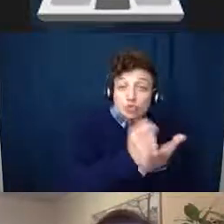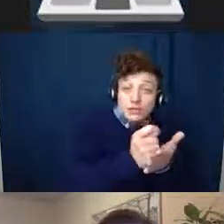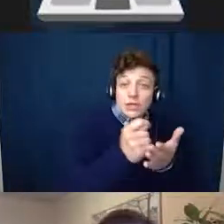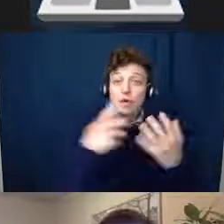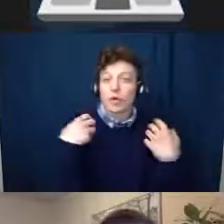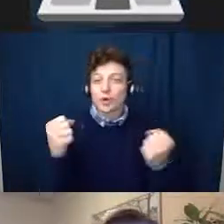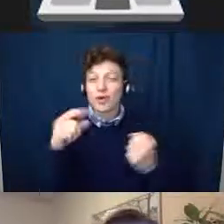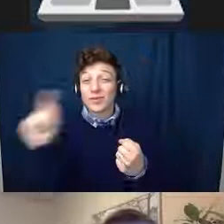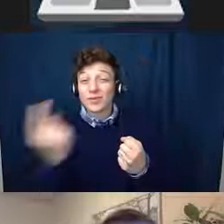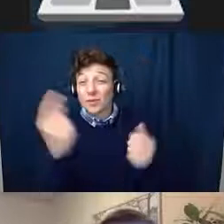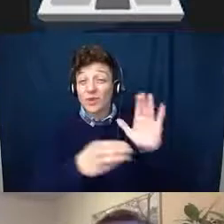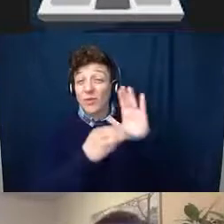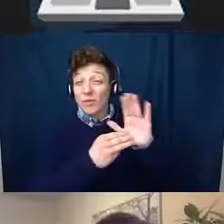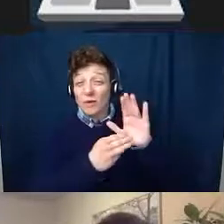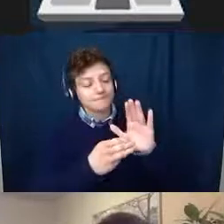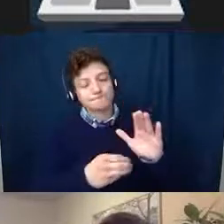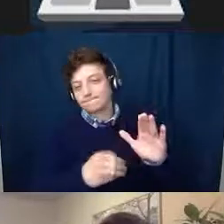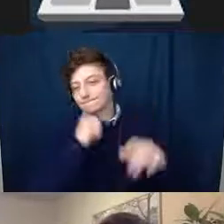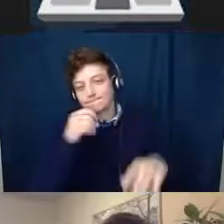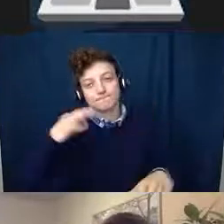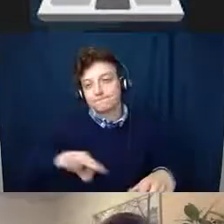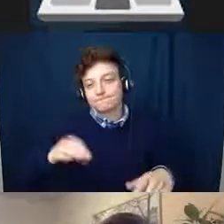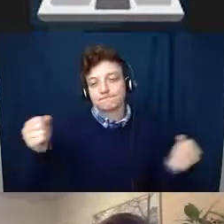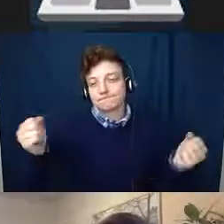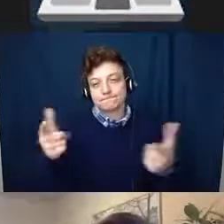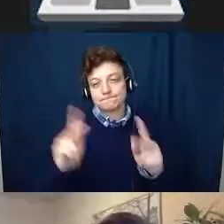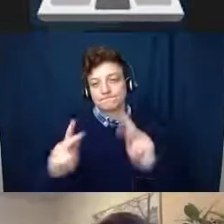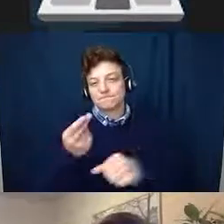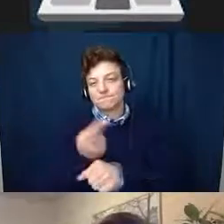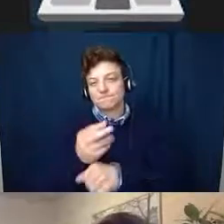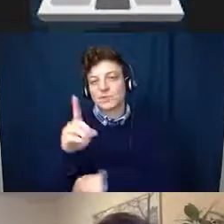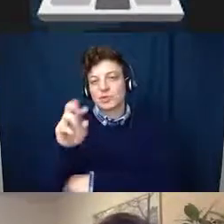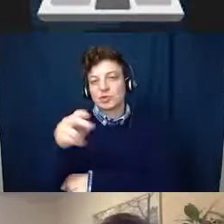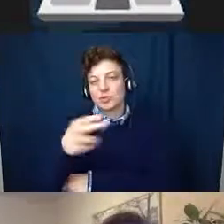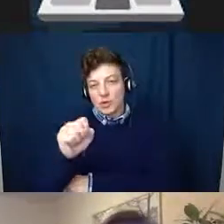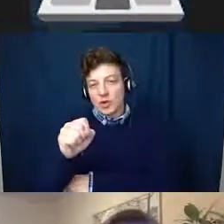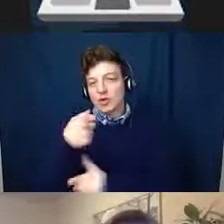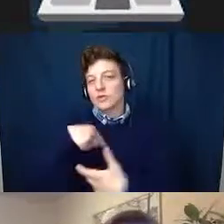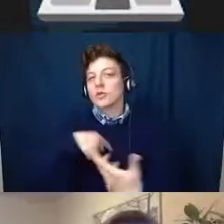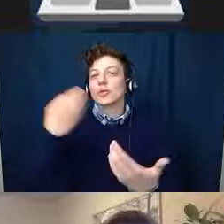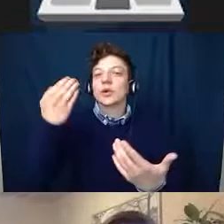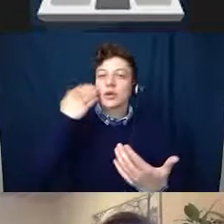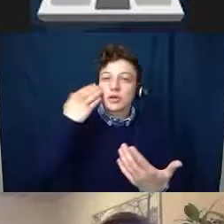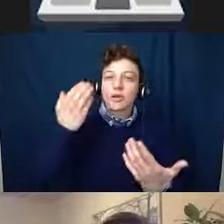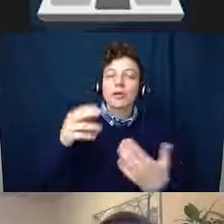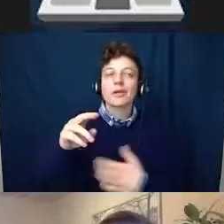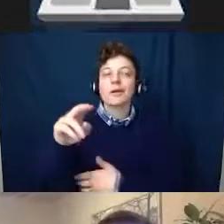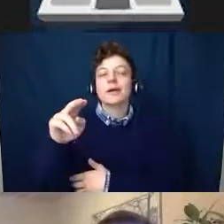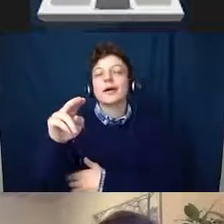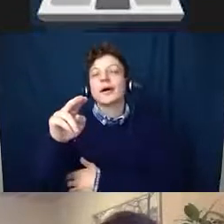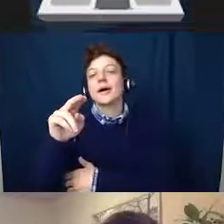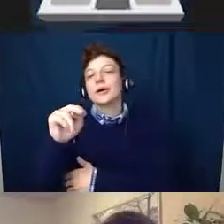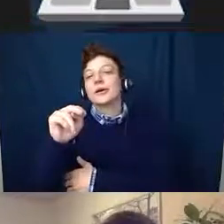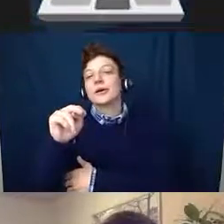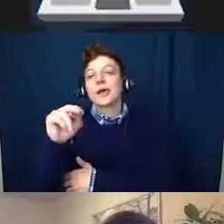helpful for all people who use drugs. We know this model, models like Narcotics Anonymous, AA,